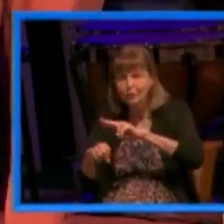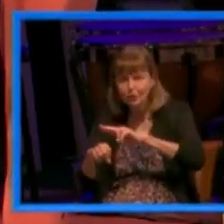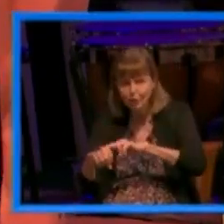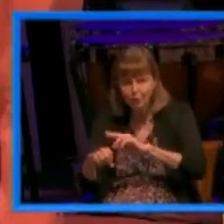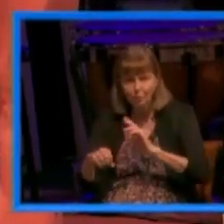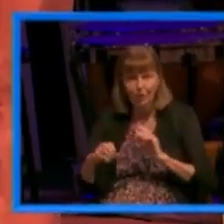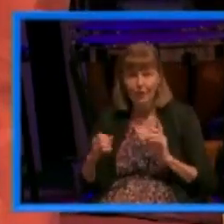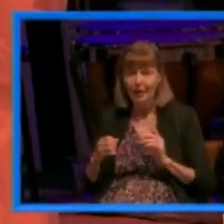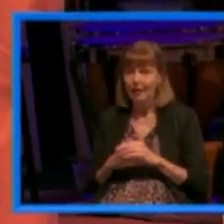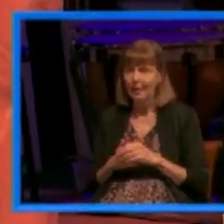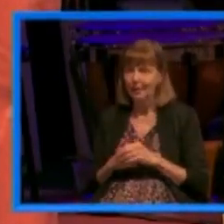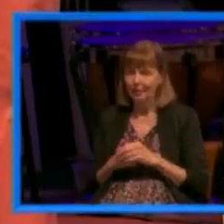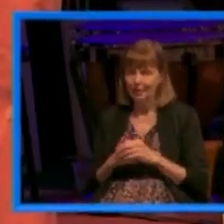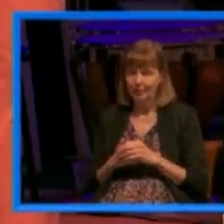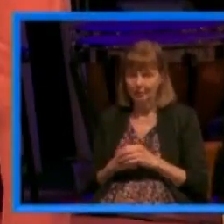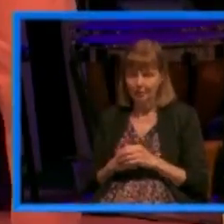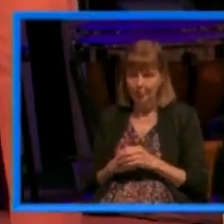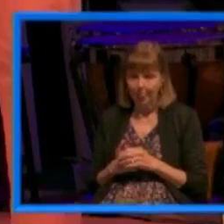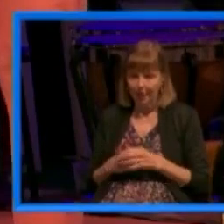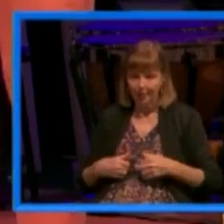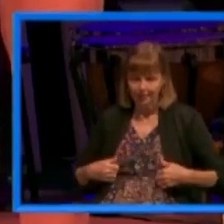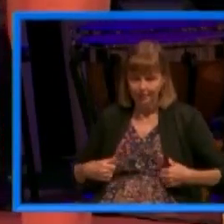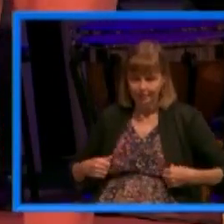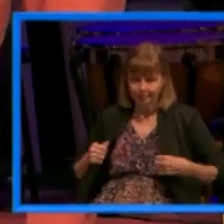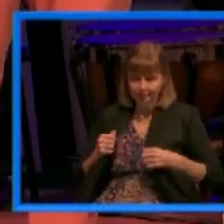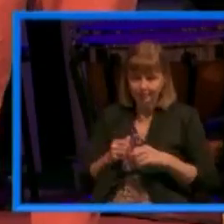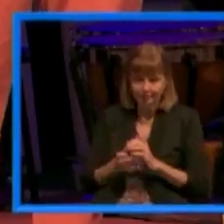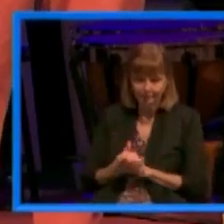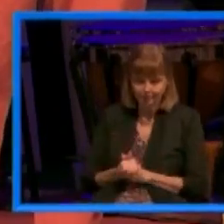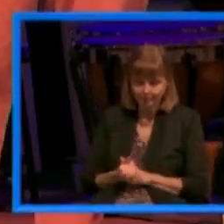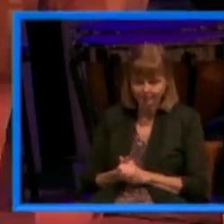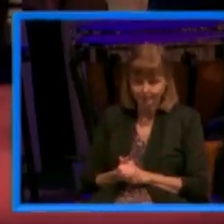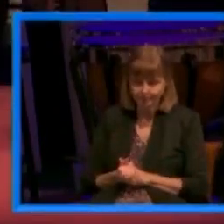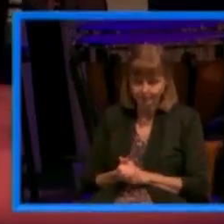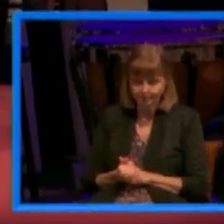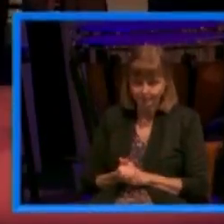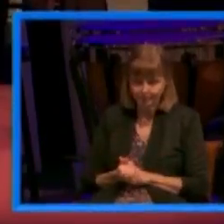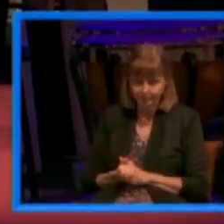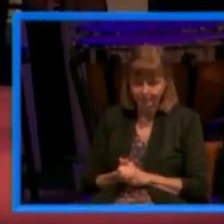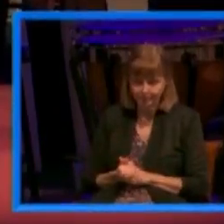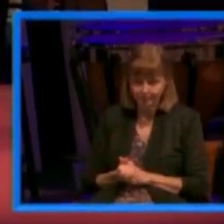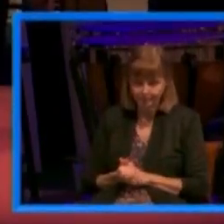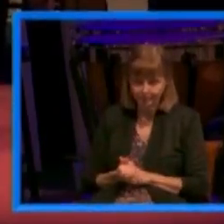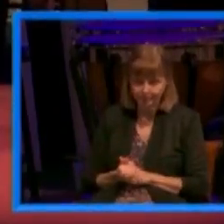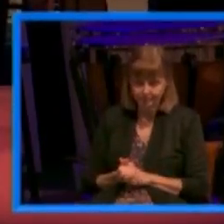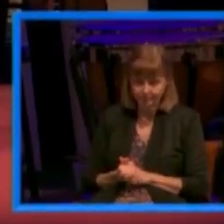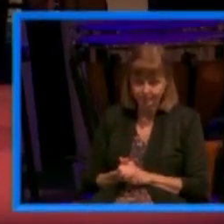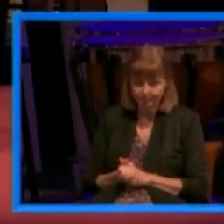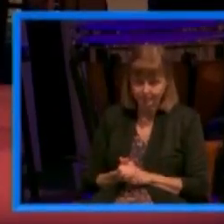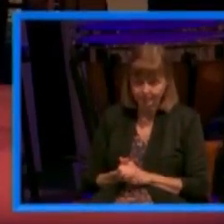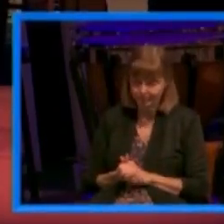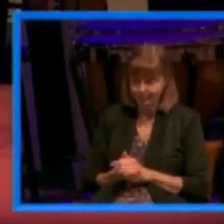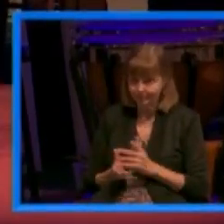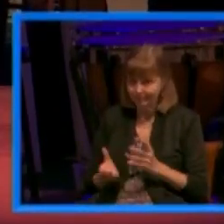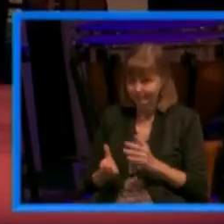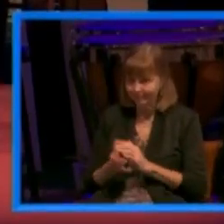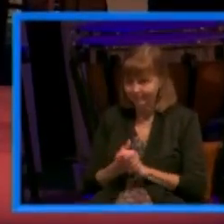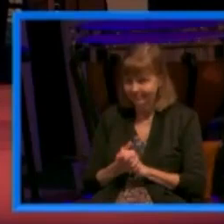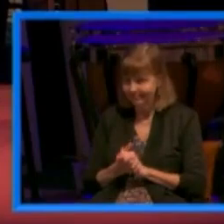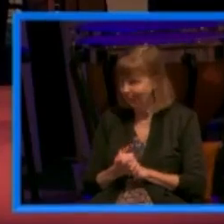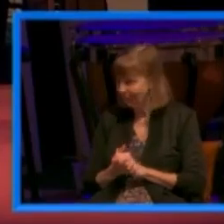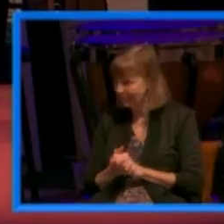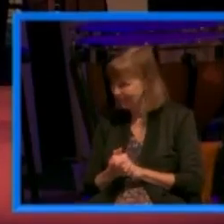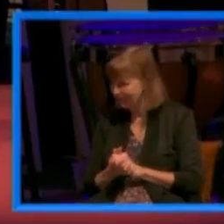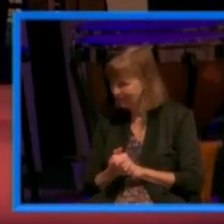are still some very indigenous African tribes that are protected and they're living there. And they arrange their huts in a very simple way. There is